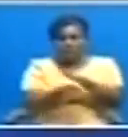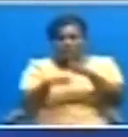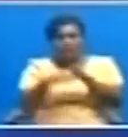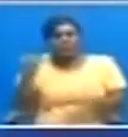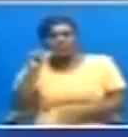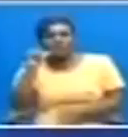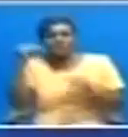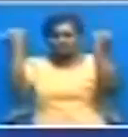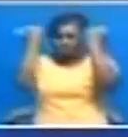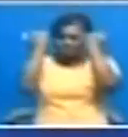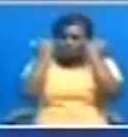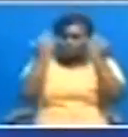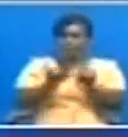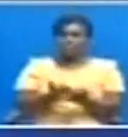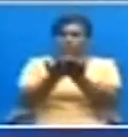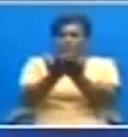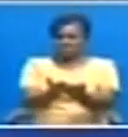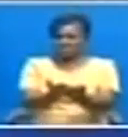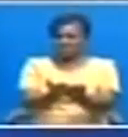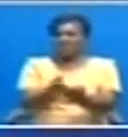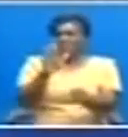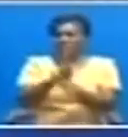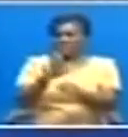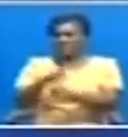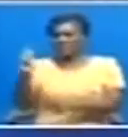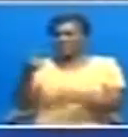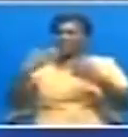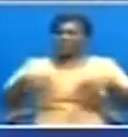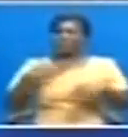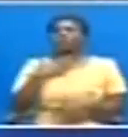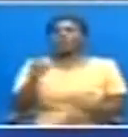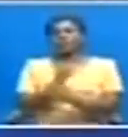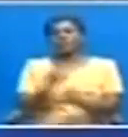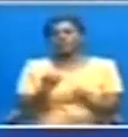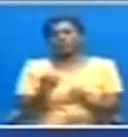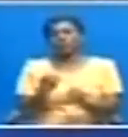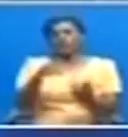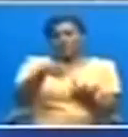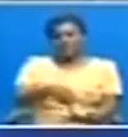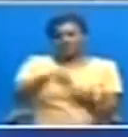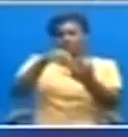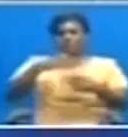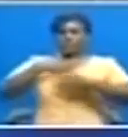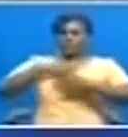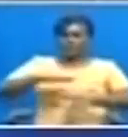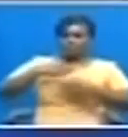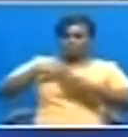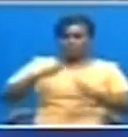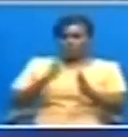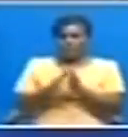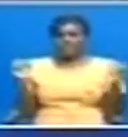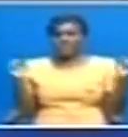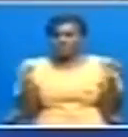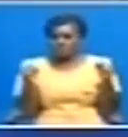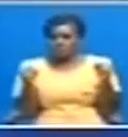Military Code, a provision that did not augur well with most Kenyans, especially with alleged rape offences in Samburu and Nanyuki. With a